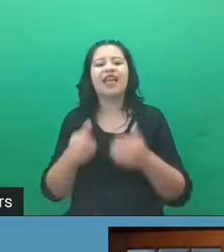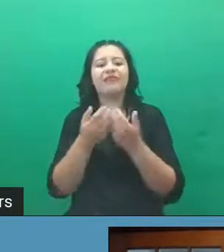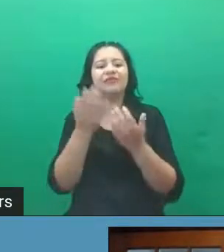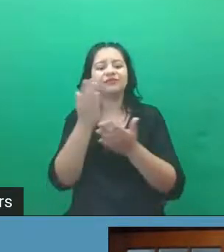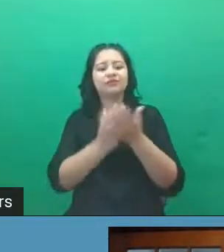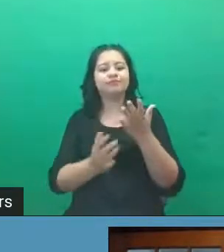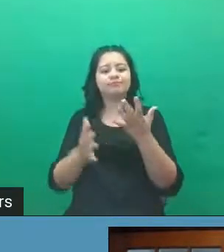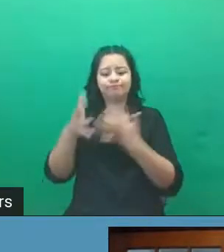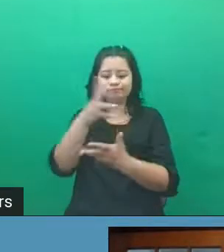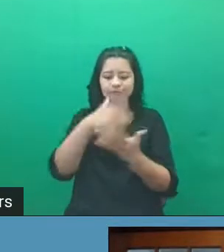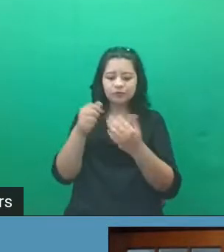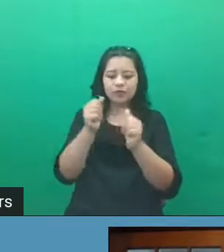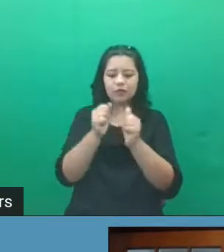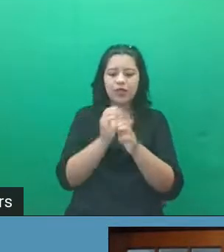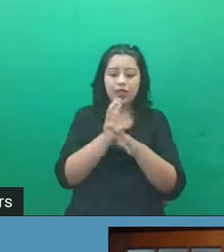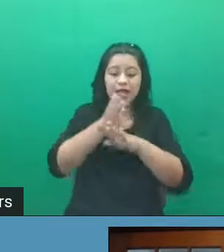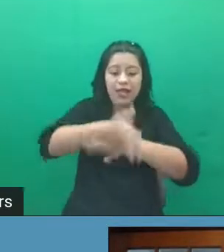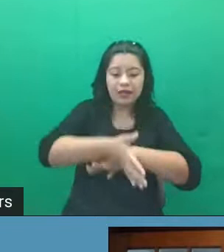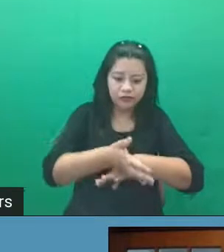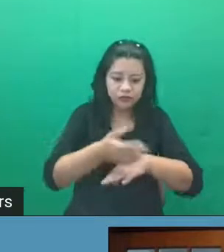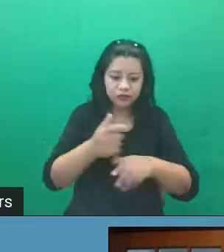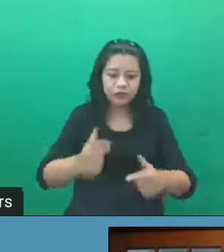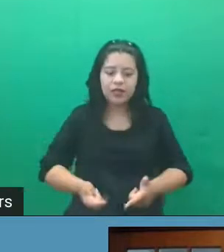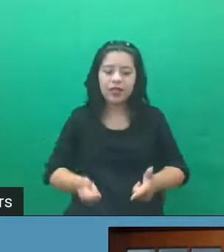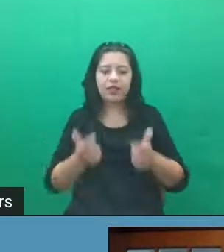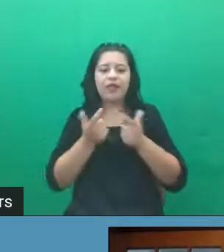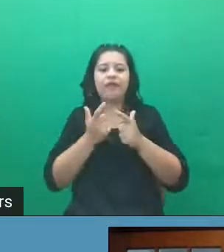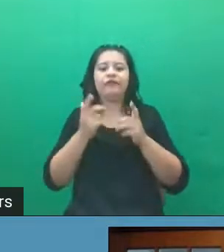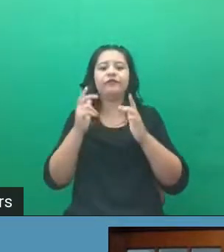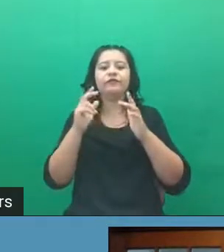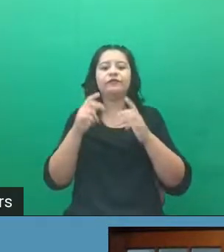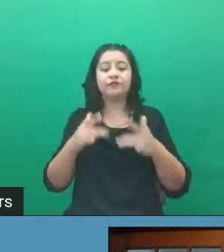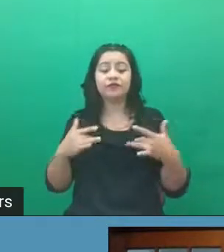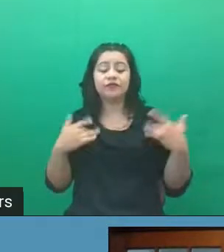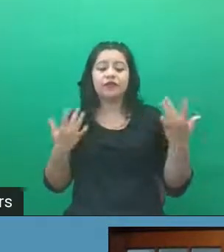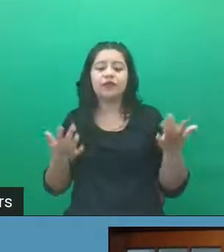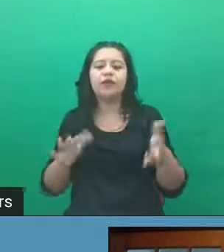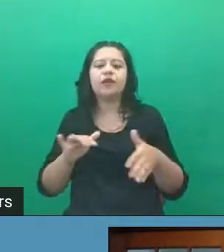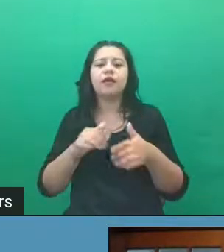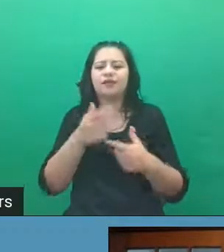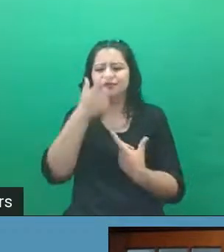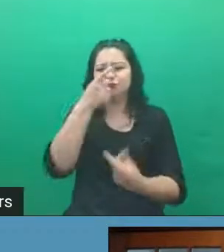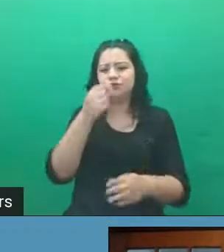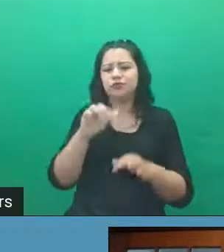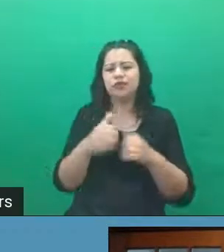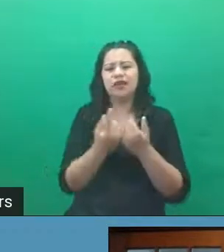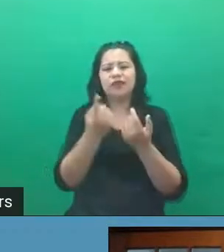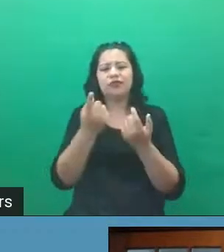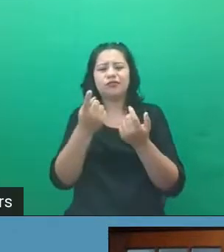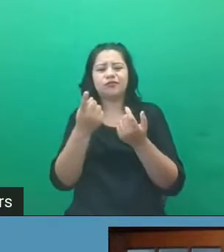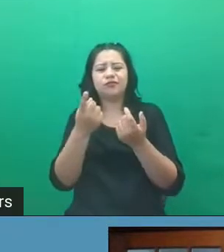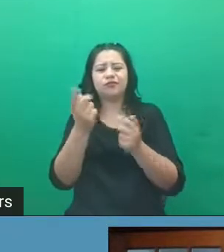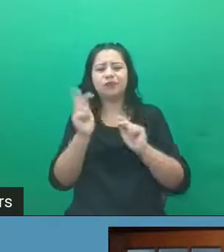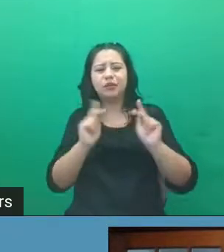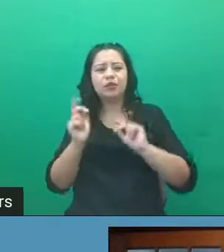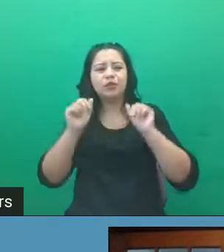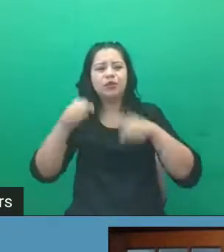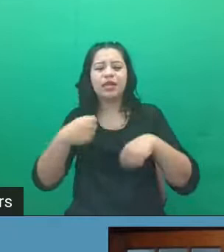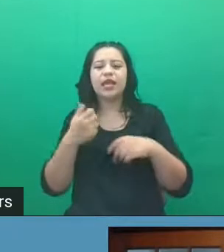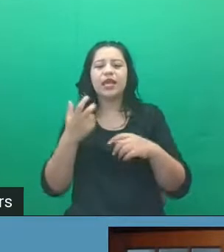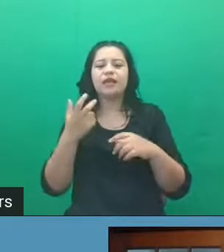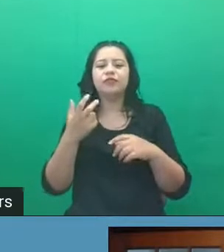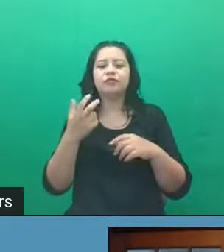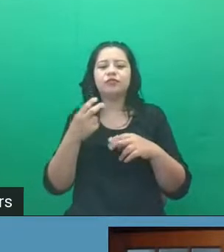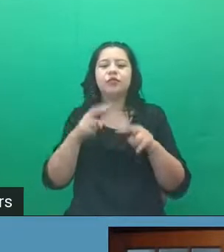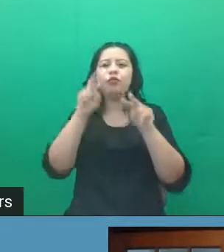interaction after the live streaming event, if I heard you correctly, and this is really interesting, like how do you engage people that may be watching recordings of